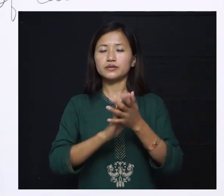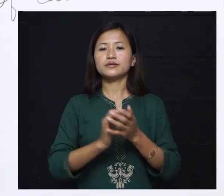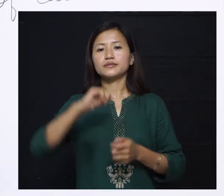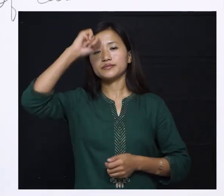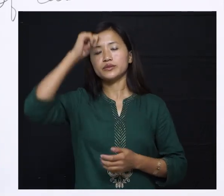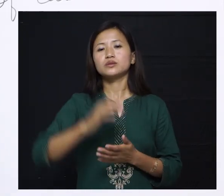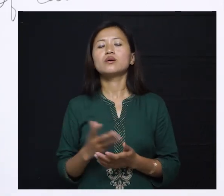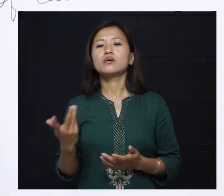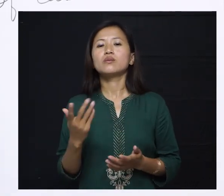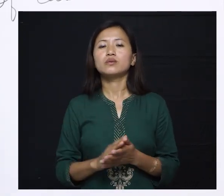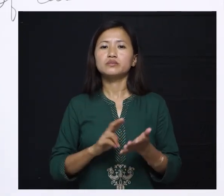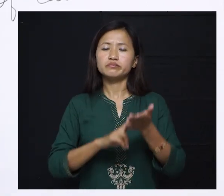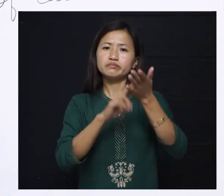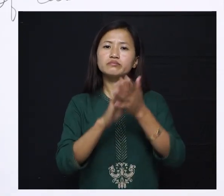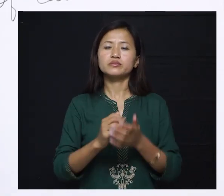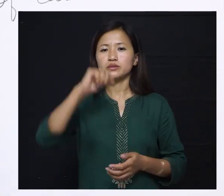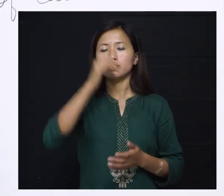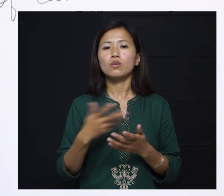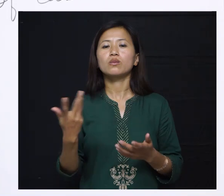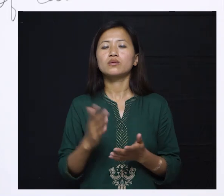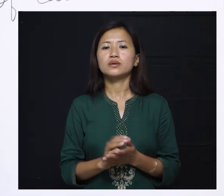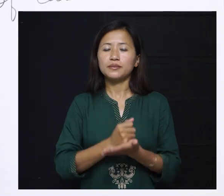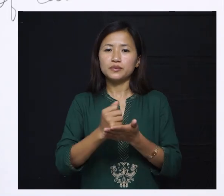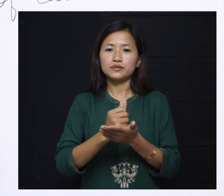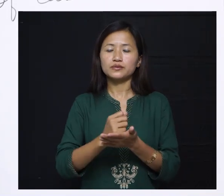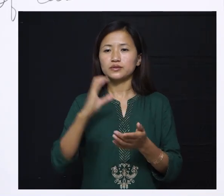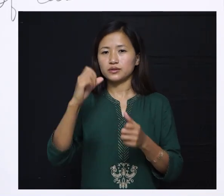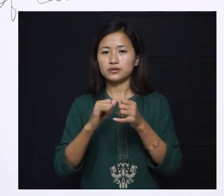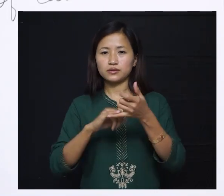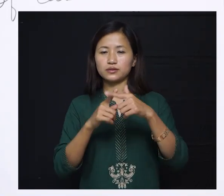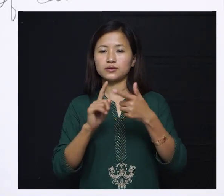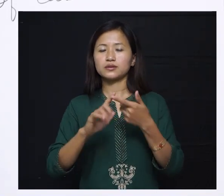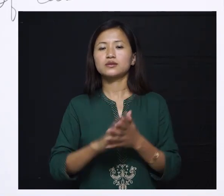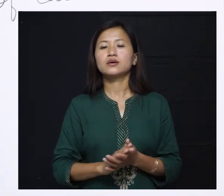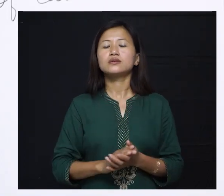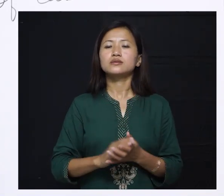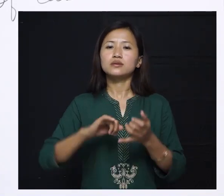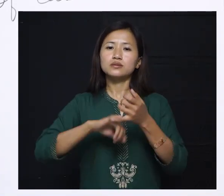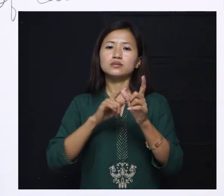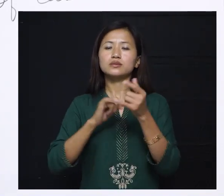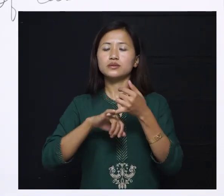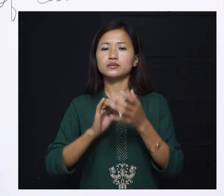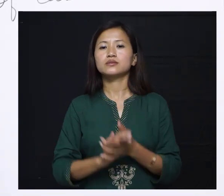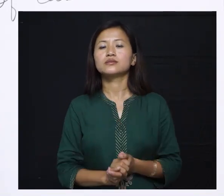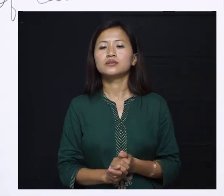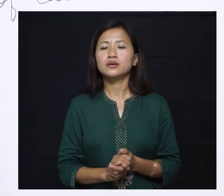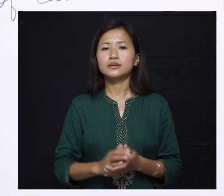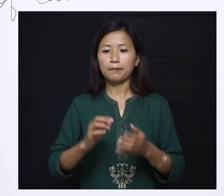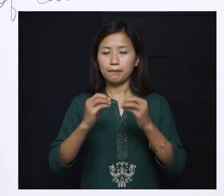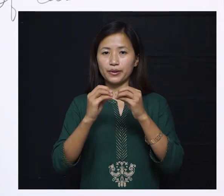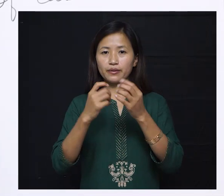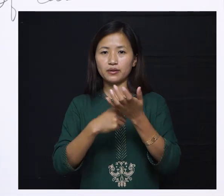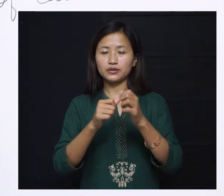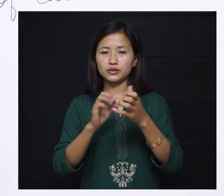northern India, what happened was there was this practice of caste system. So there was this four castes, known as the Brahman,